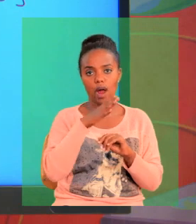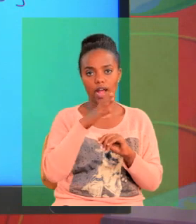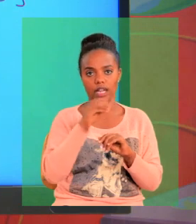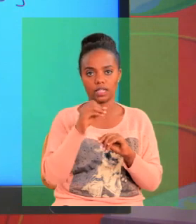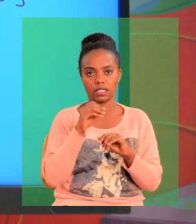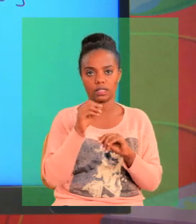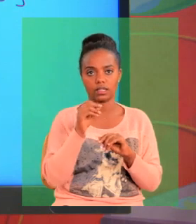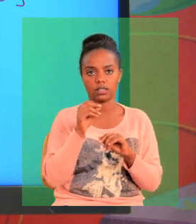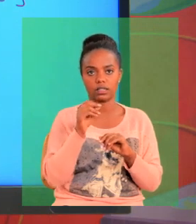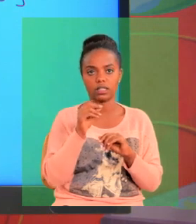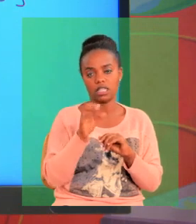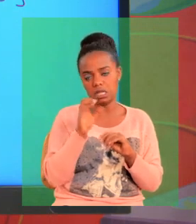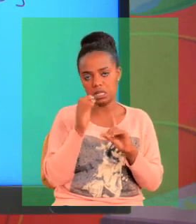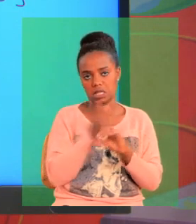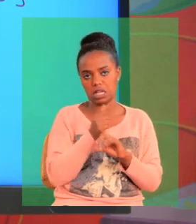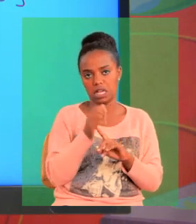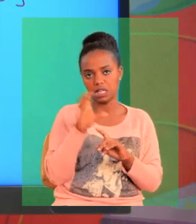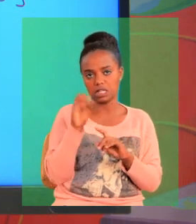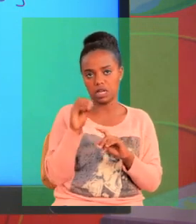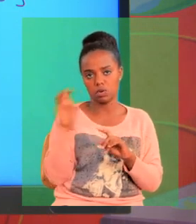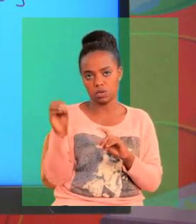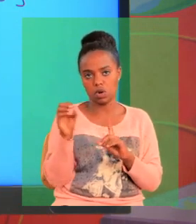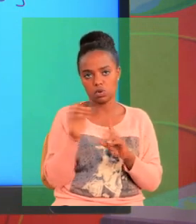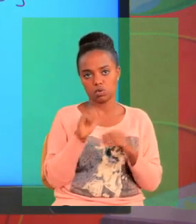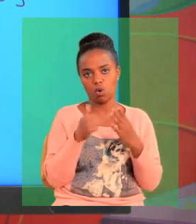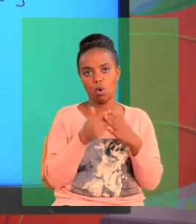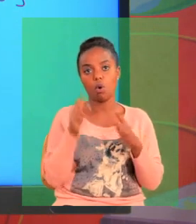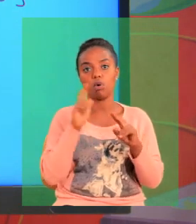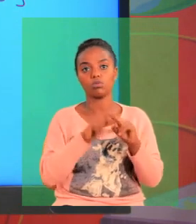0, 0, 0, put 0, 0 here.